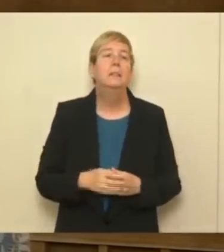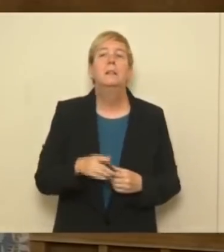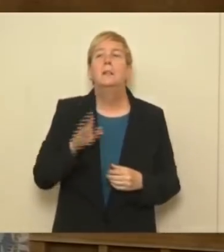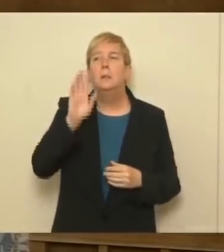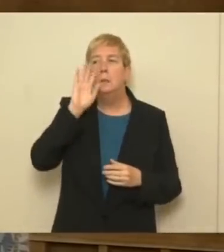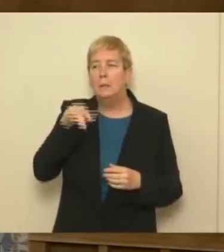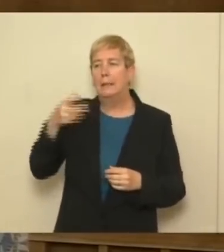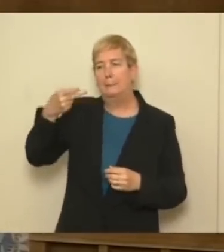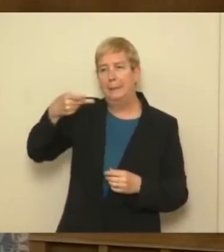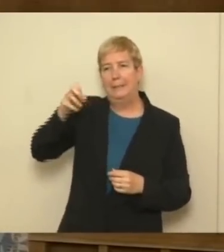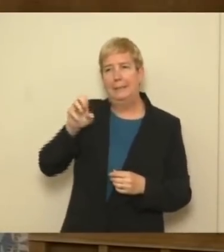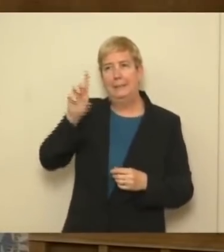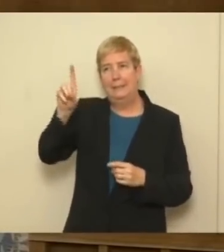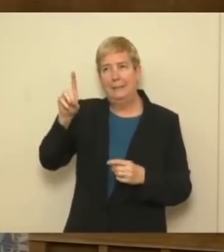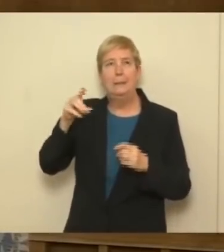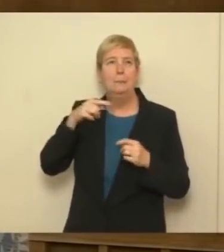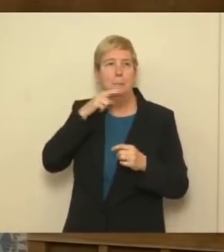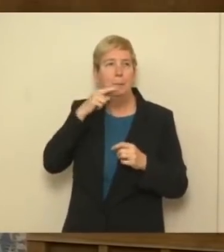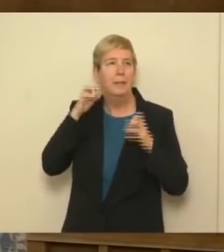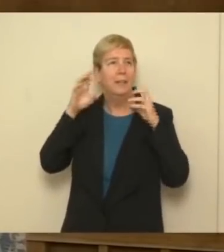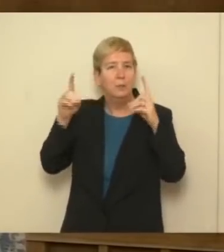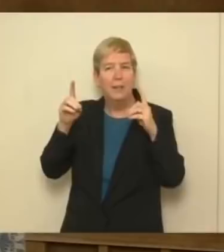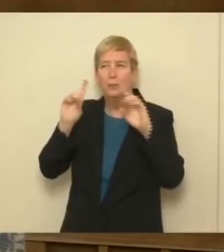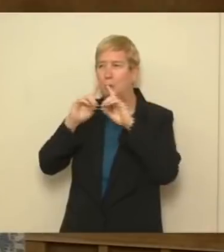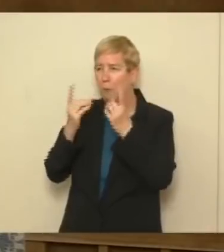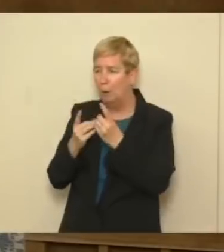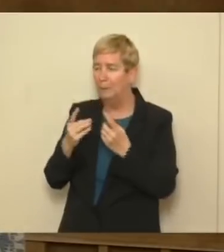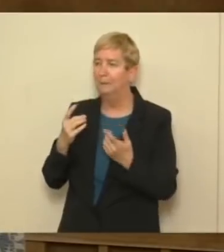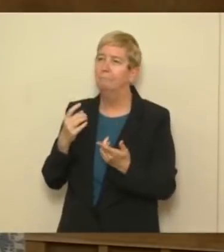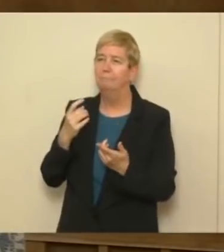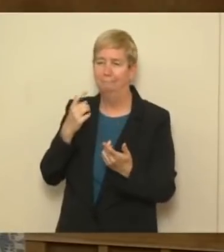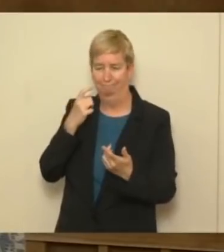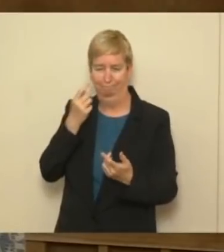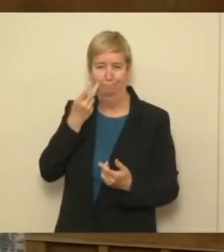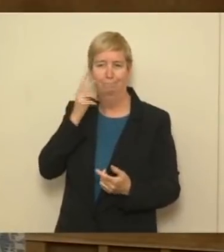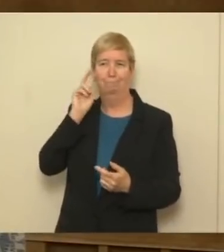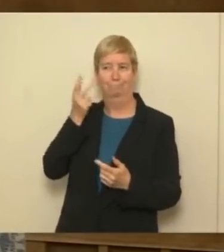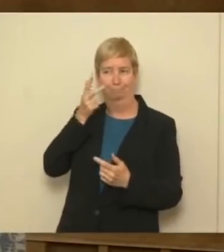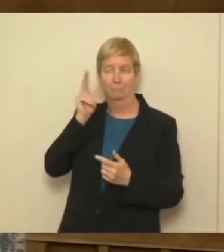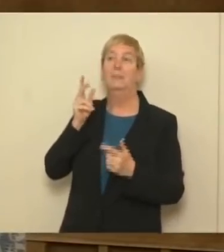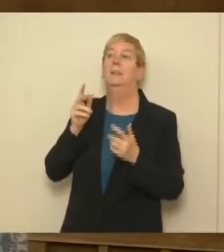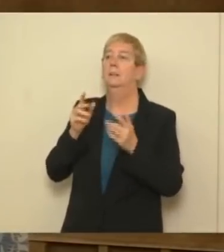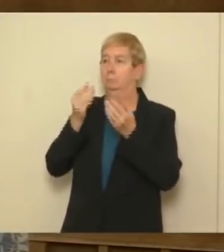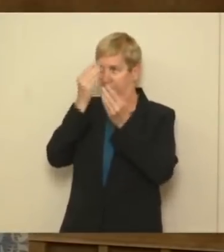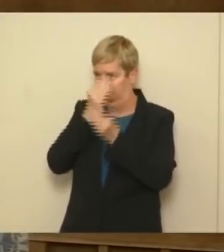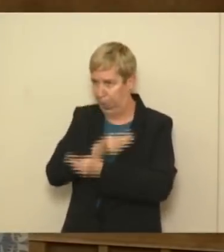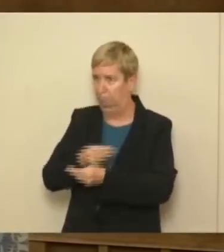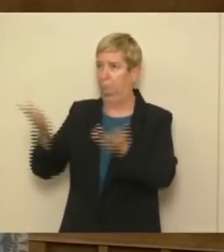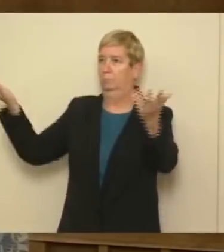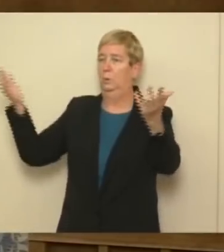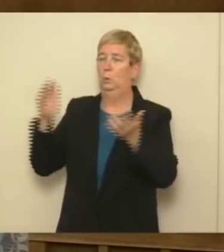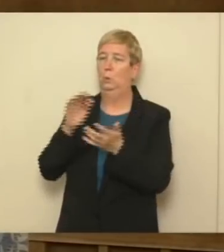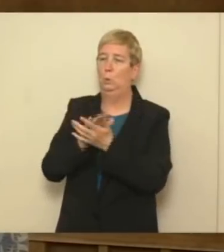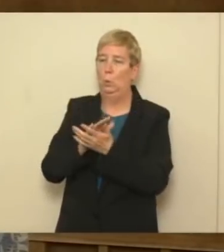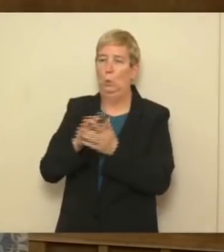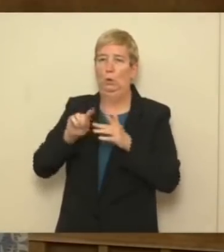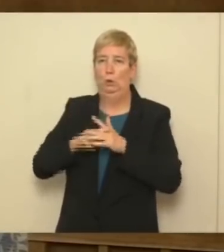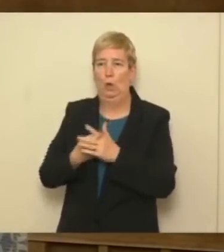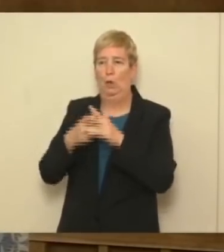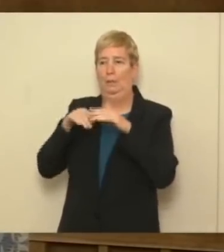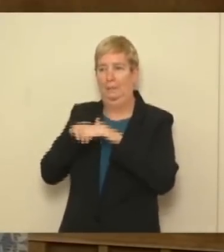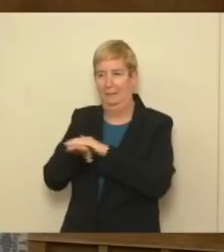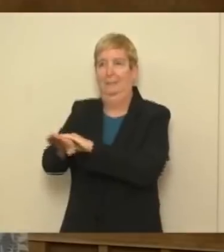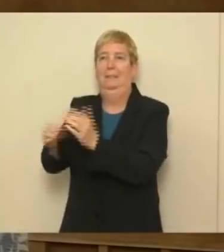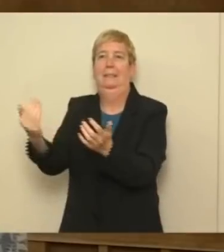Education Department and the state of New Mexico earlier this week released the plan for school reentry. And with that plan that was in